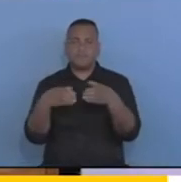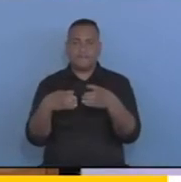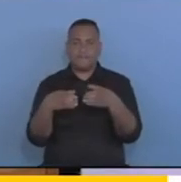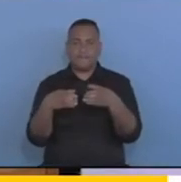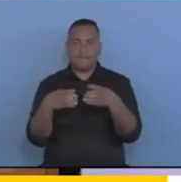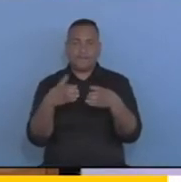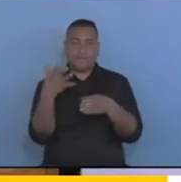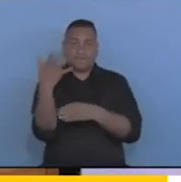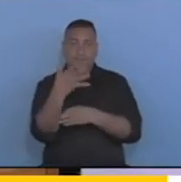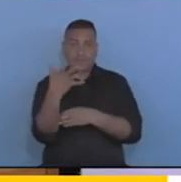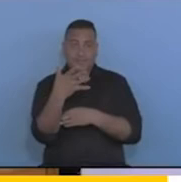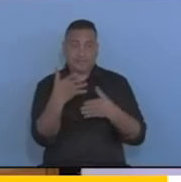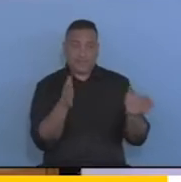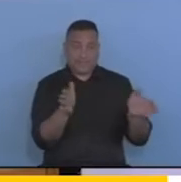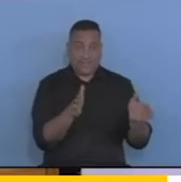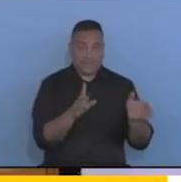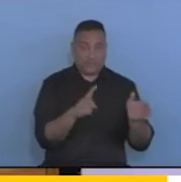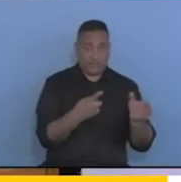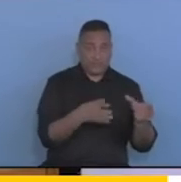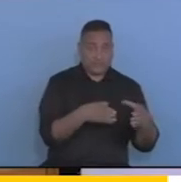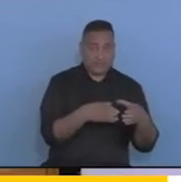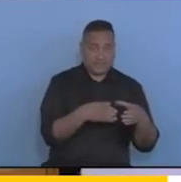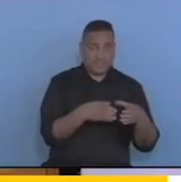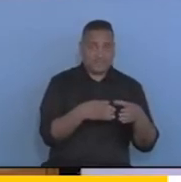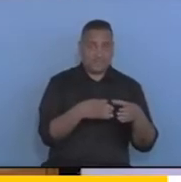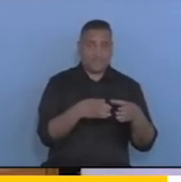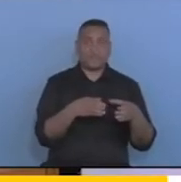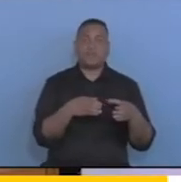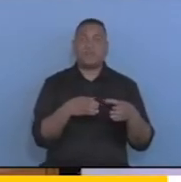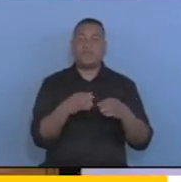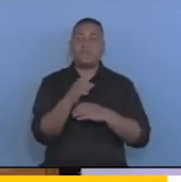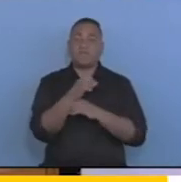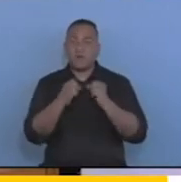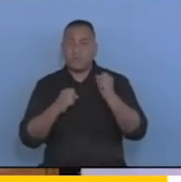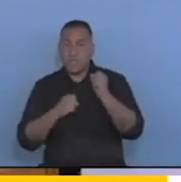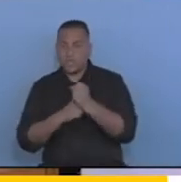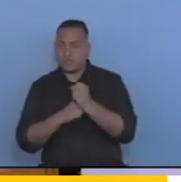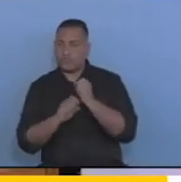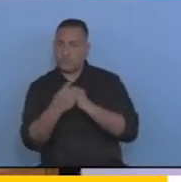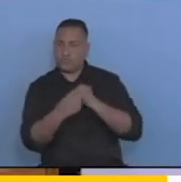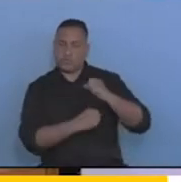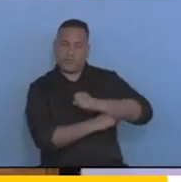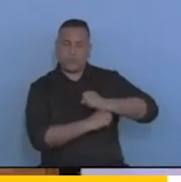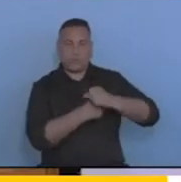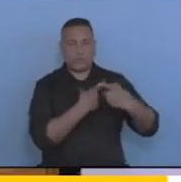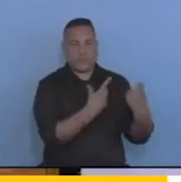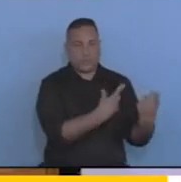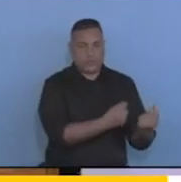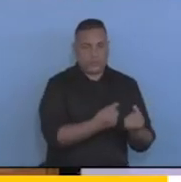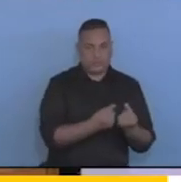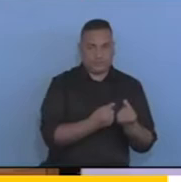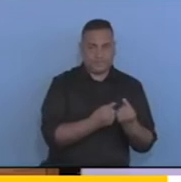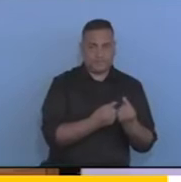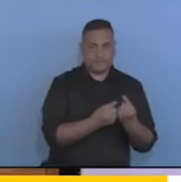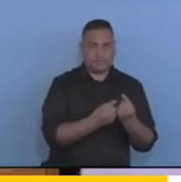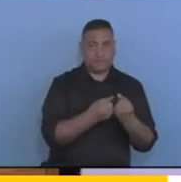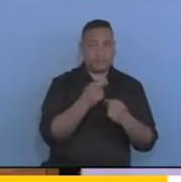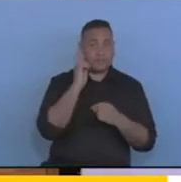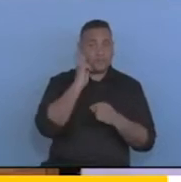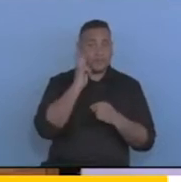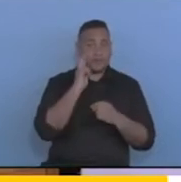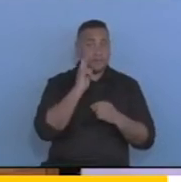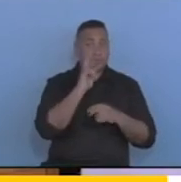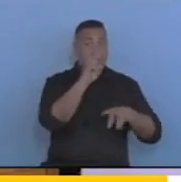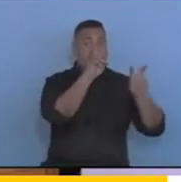take it as the foundation, basically. This is where I take on people that have never dealt with electricity. Oh, wow.